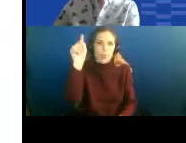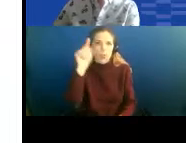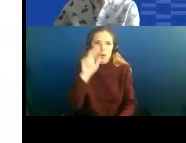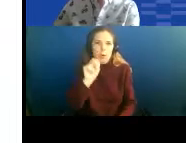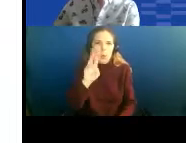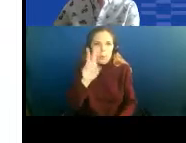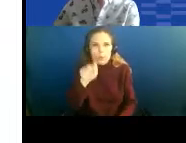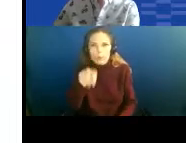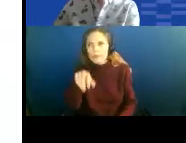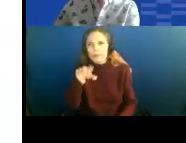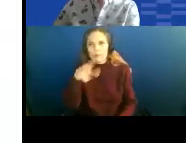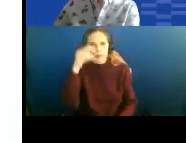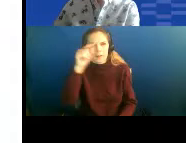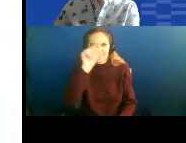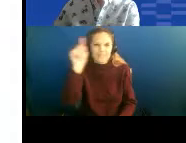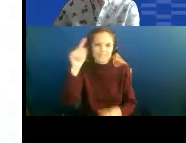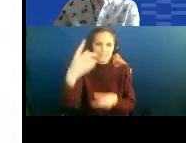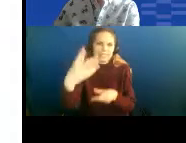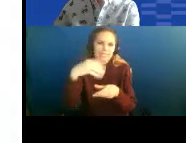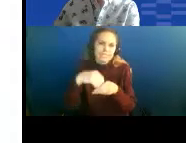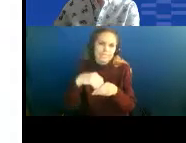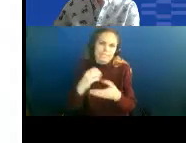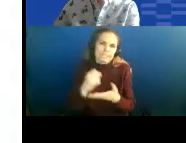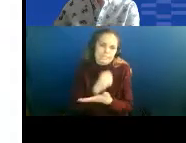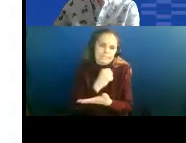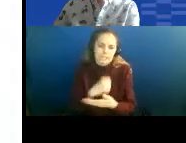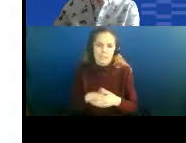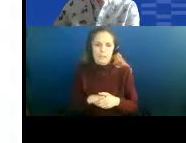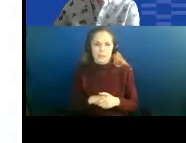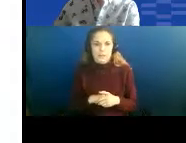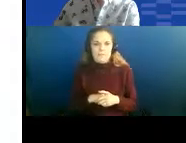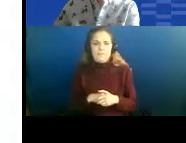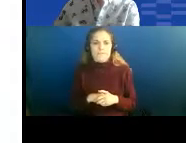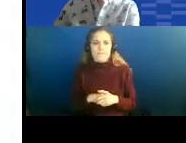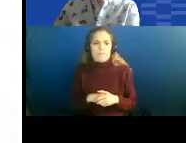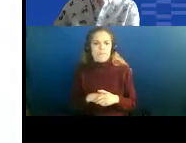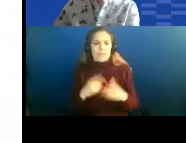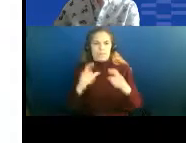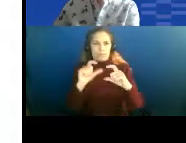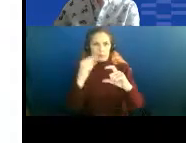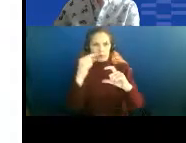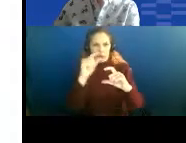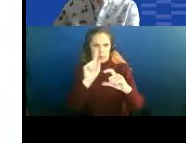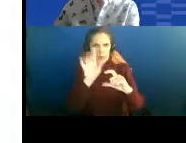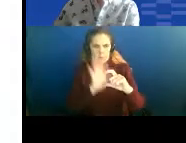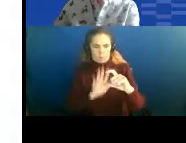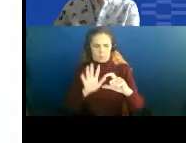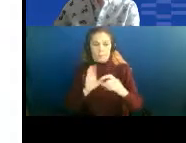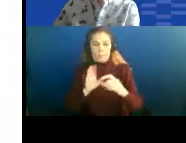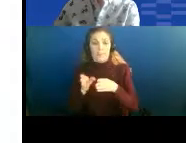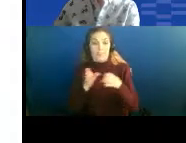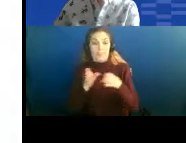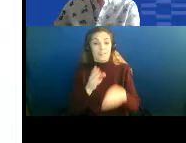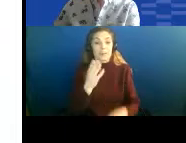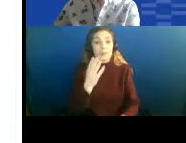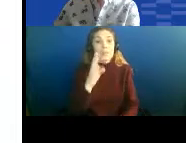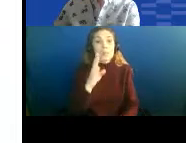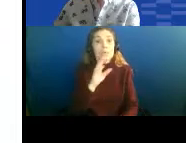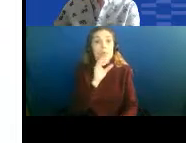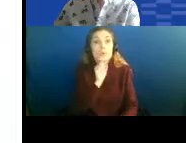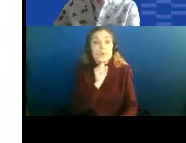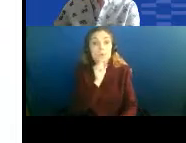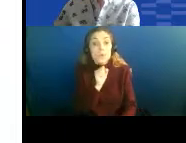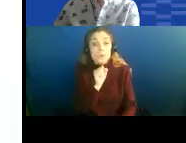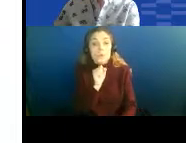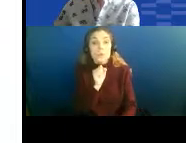when we think about the age of our participants, there was kind of an even distribution across